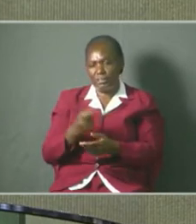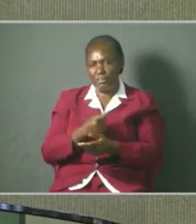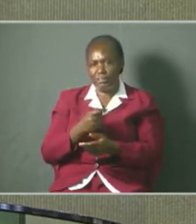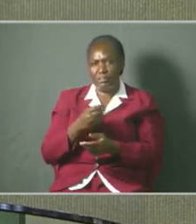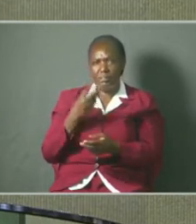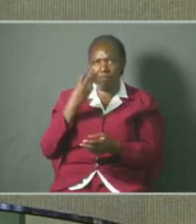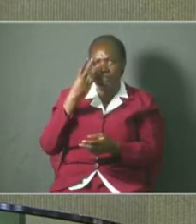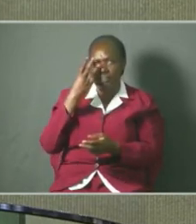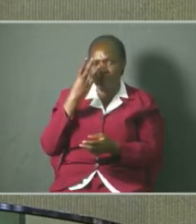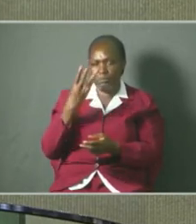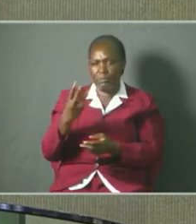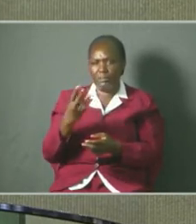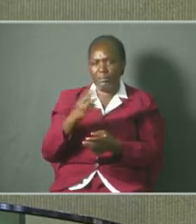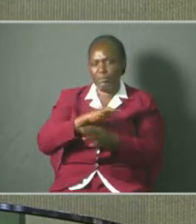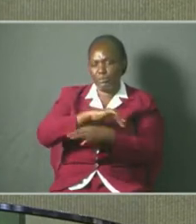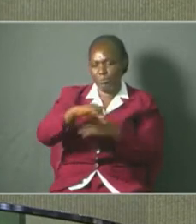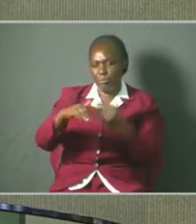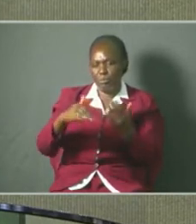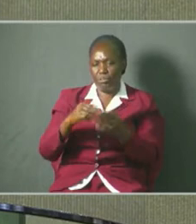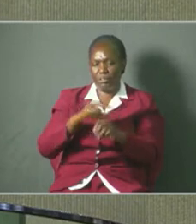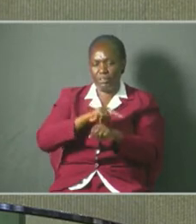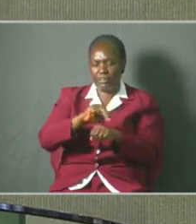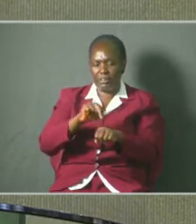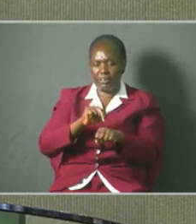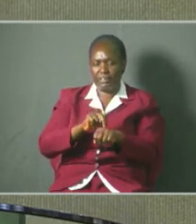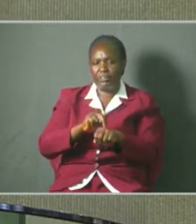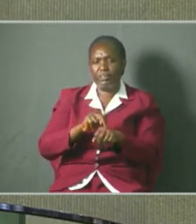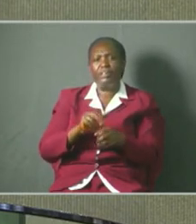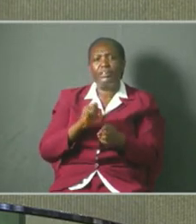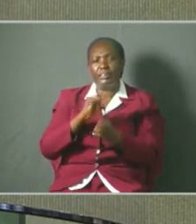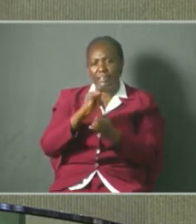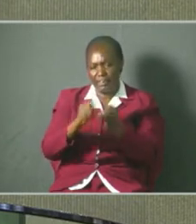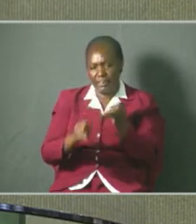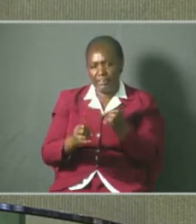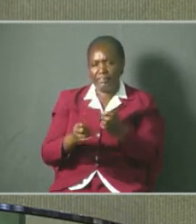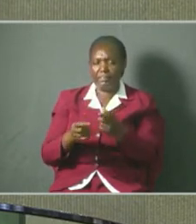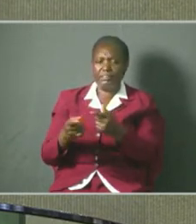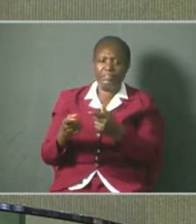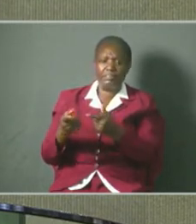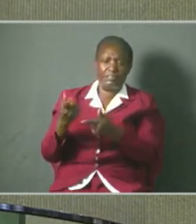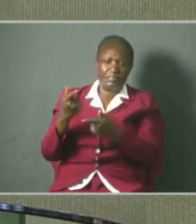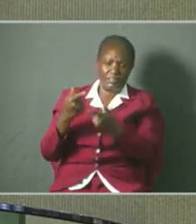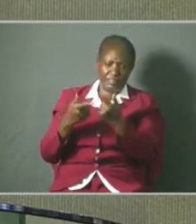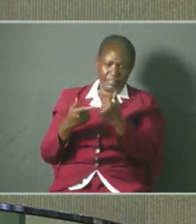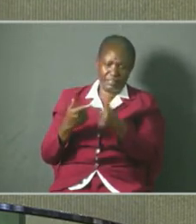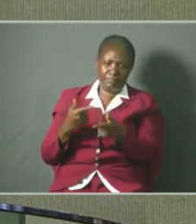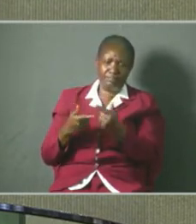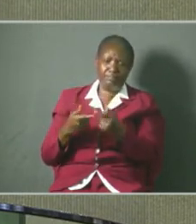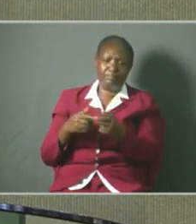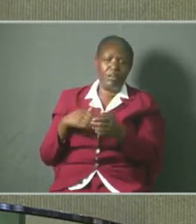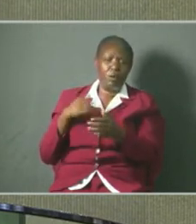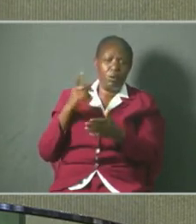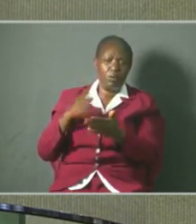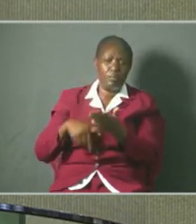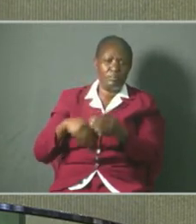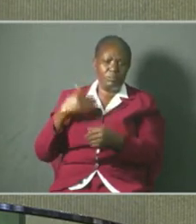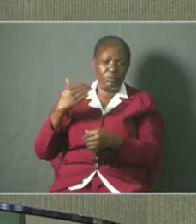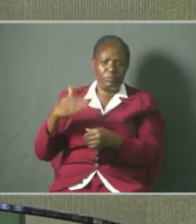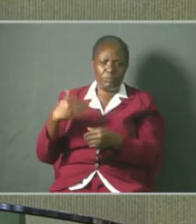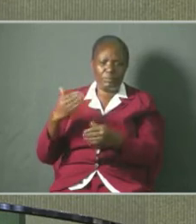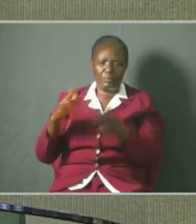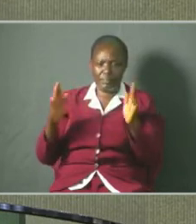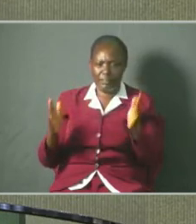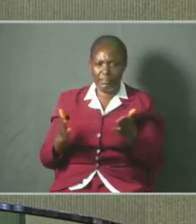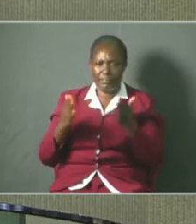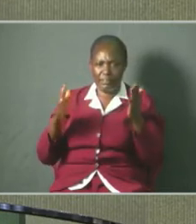to all the nations, and then the end shall come. What is always most encouraging in that